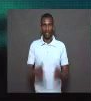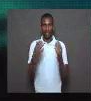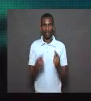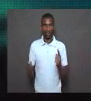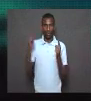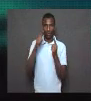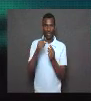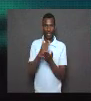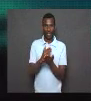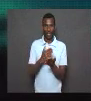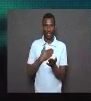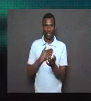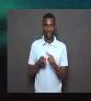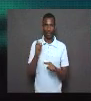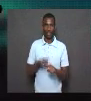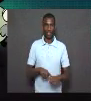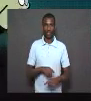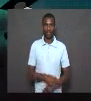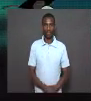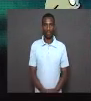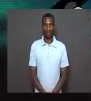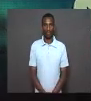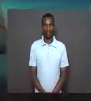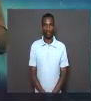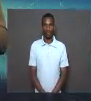Let's get back to our lesson.